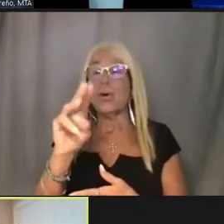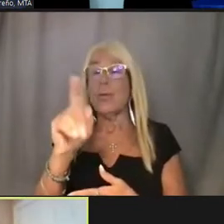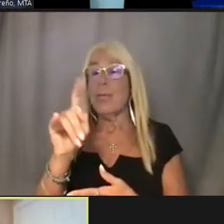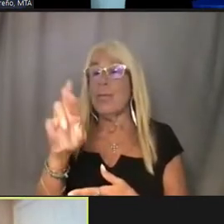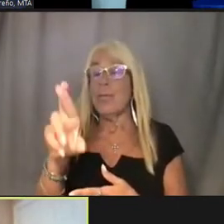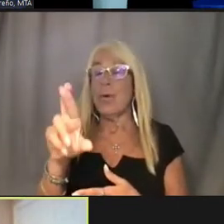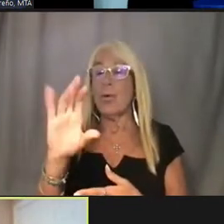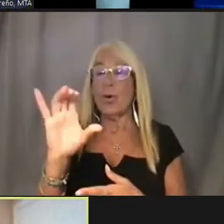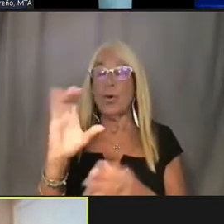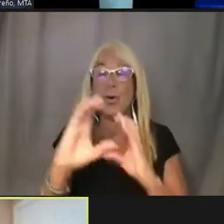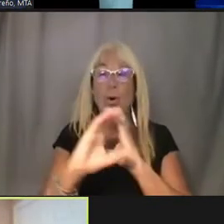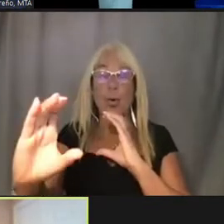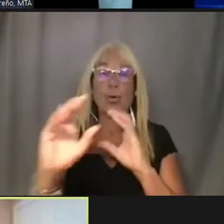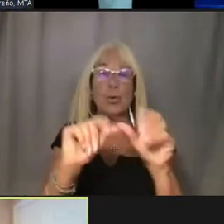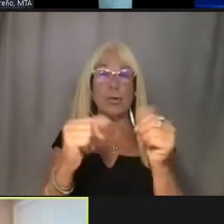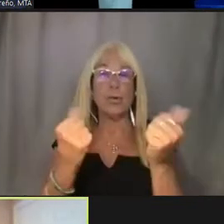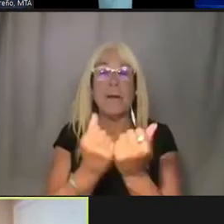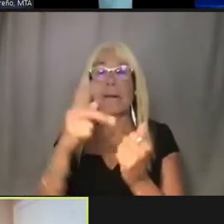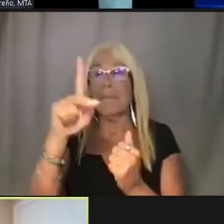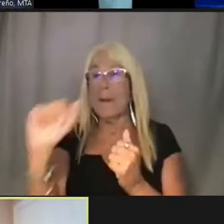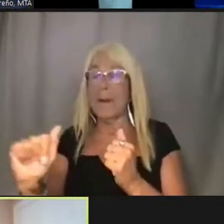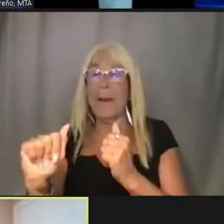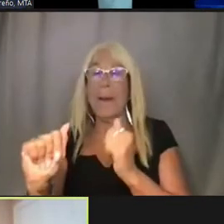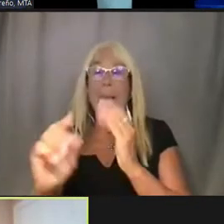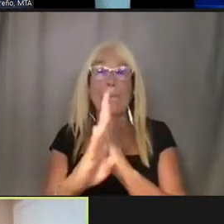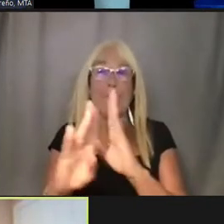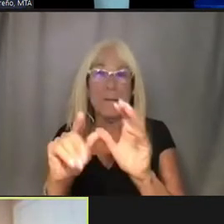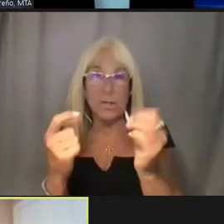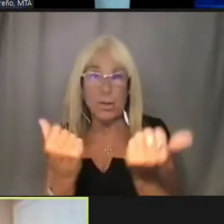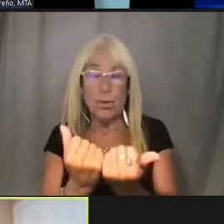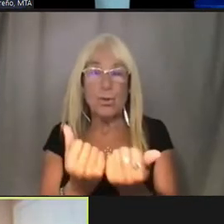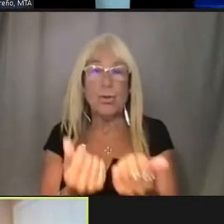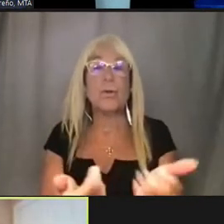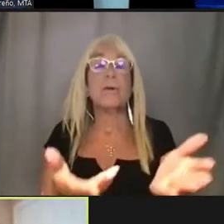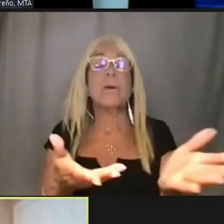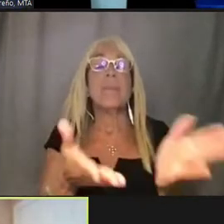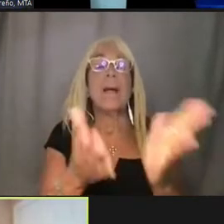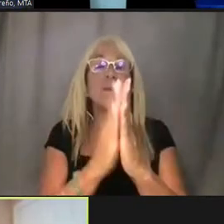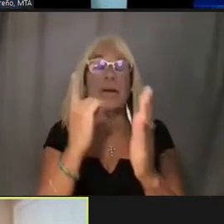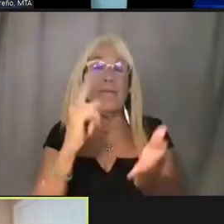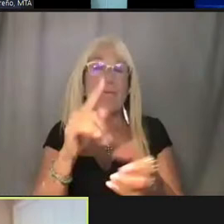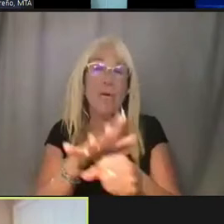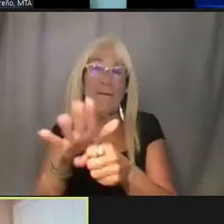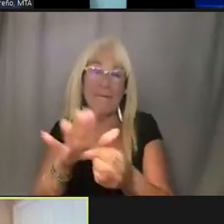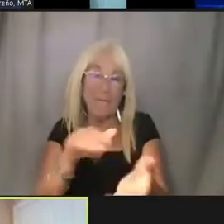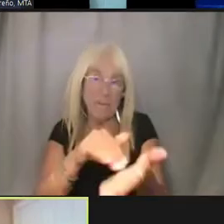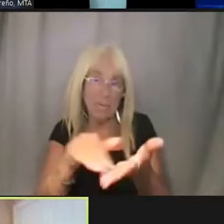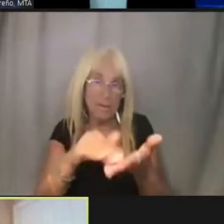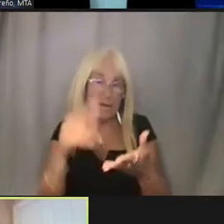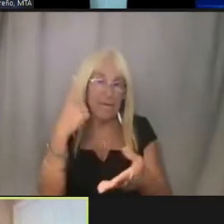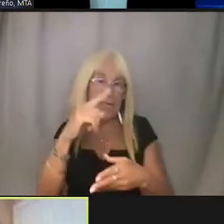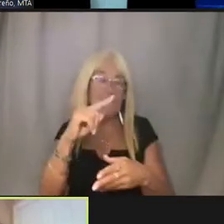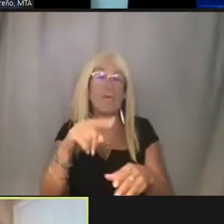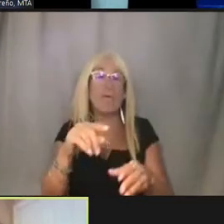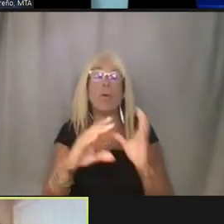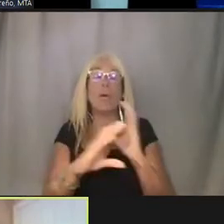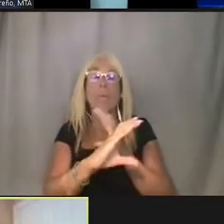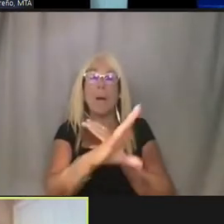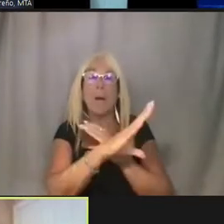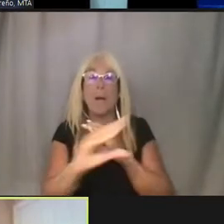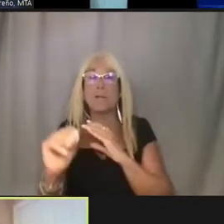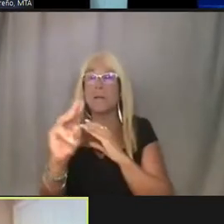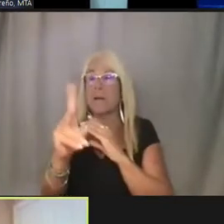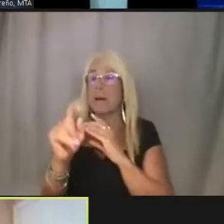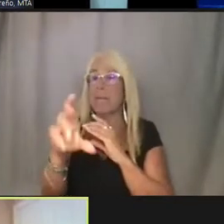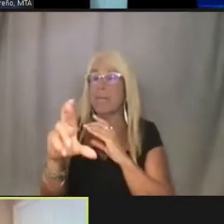bus Association I'm speaking here today to request a full exemption to bus and motor coach private companies in regards to the